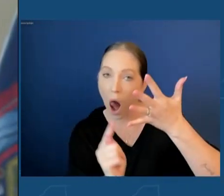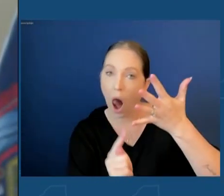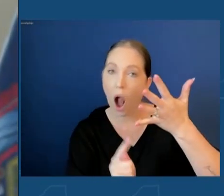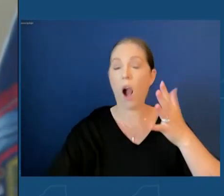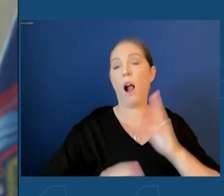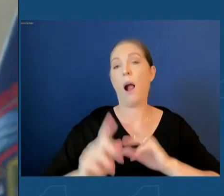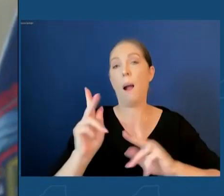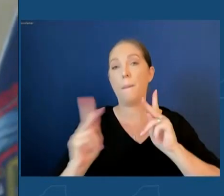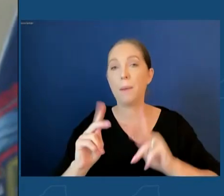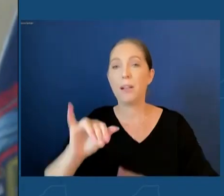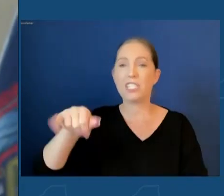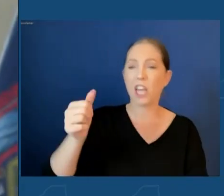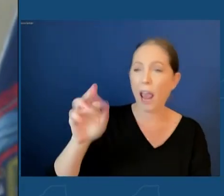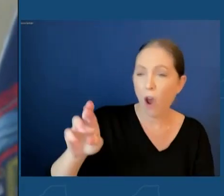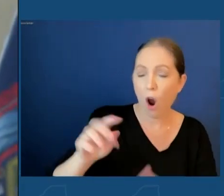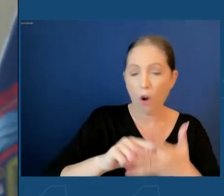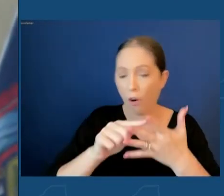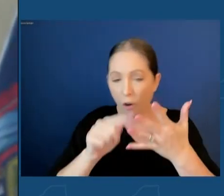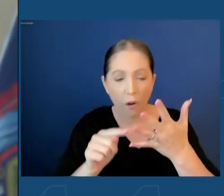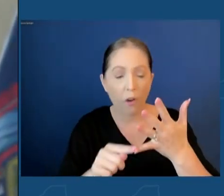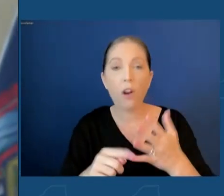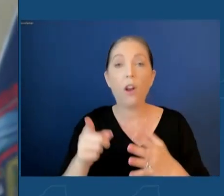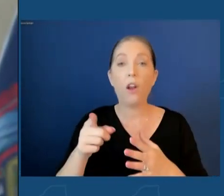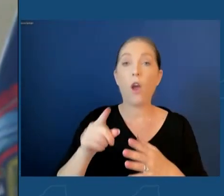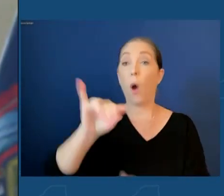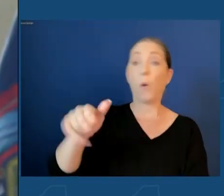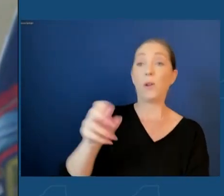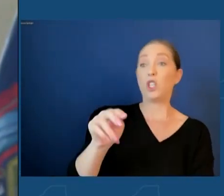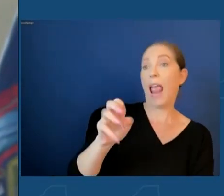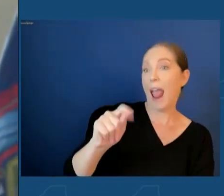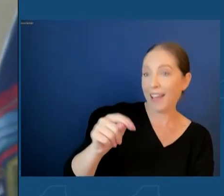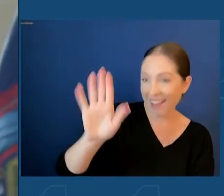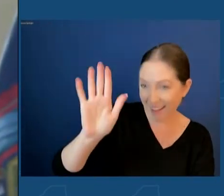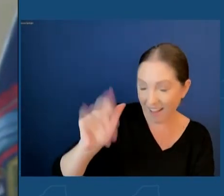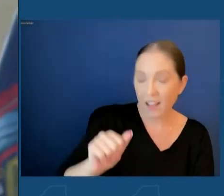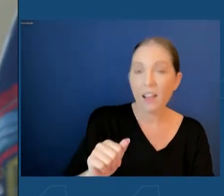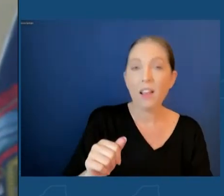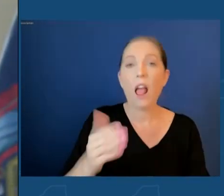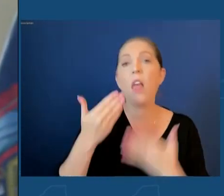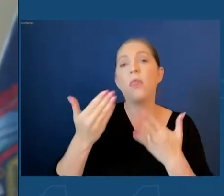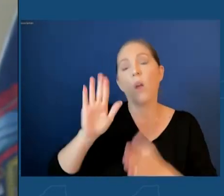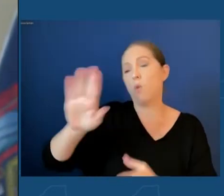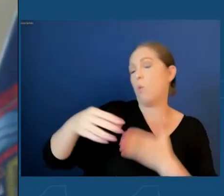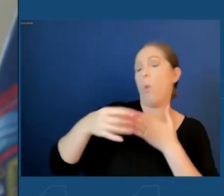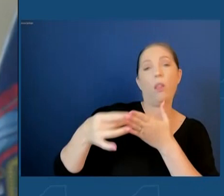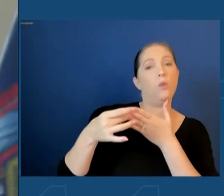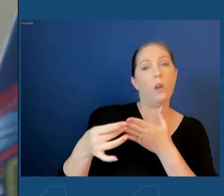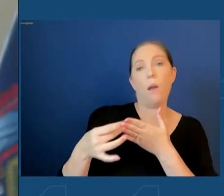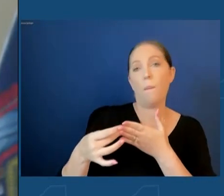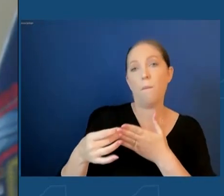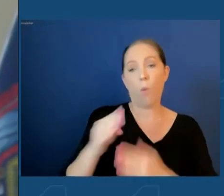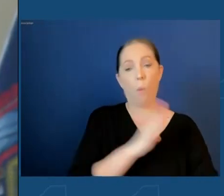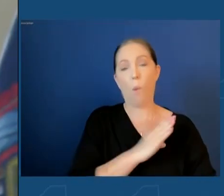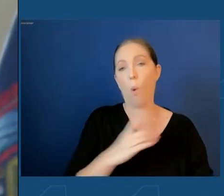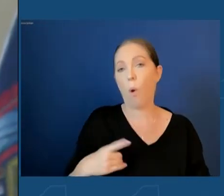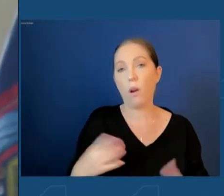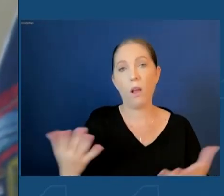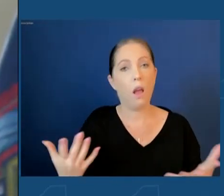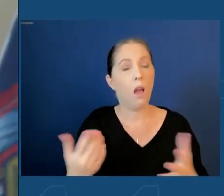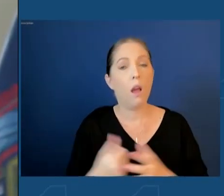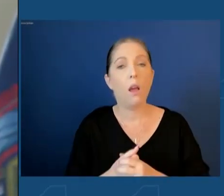and JR and I don't know, Janet's here. Thank you for your leadership on the board. And I have